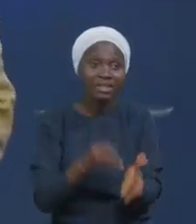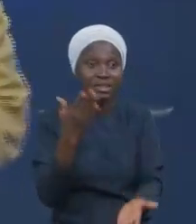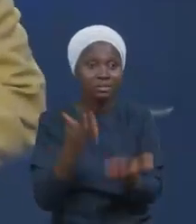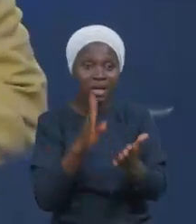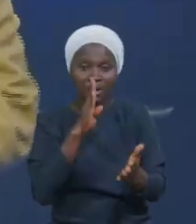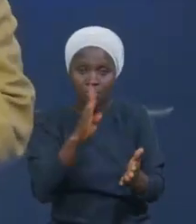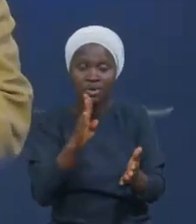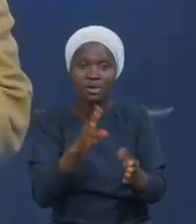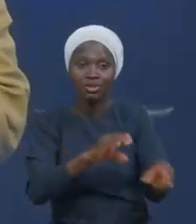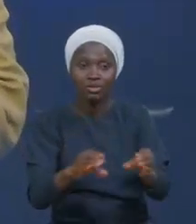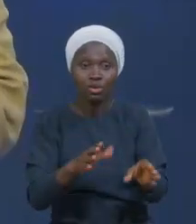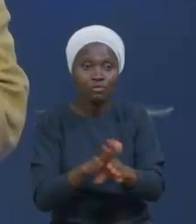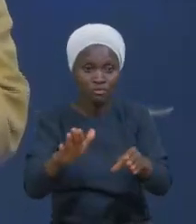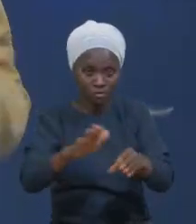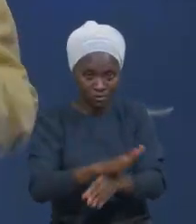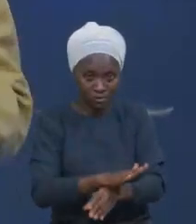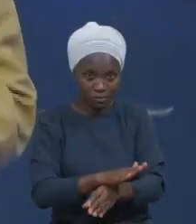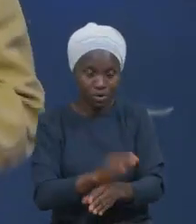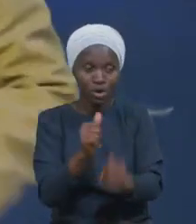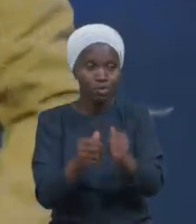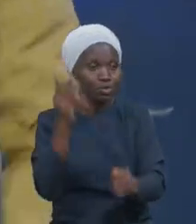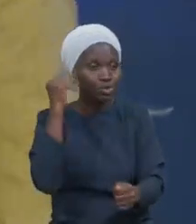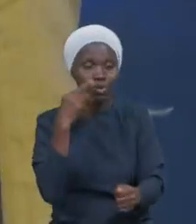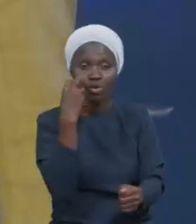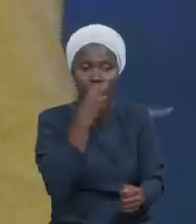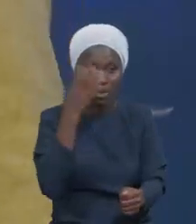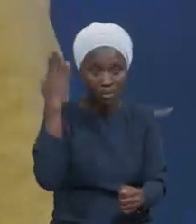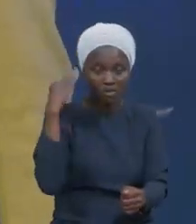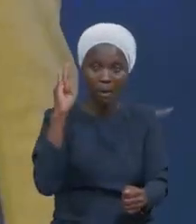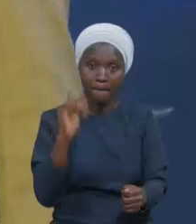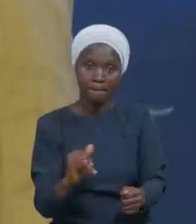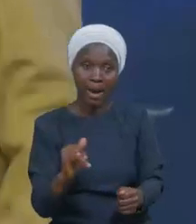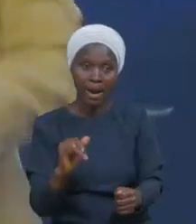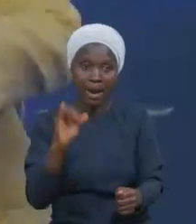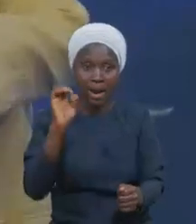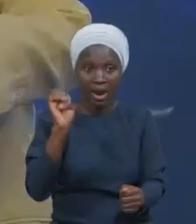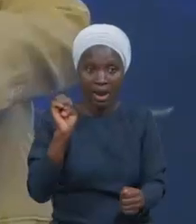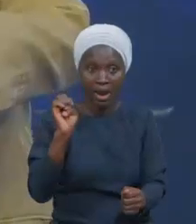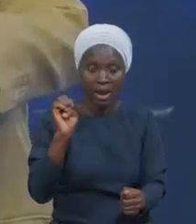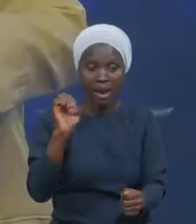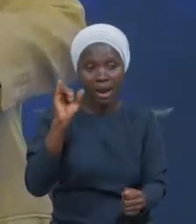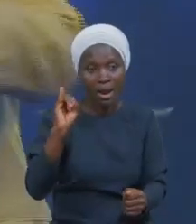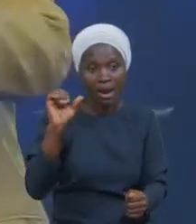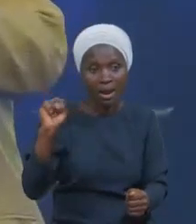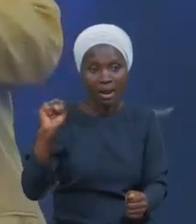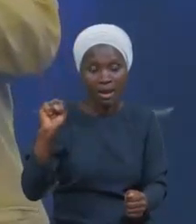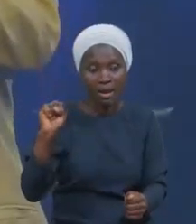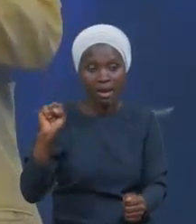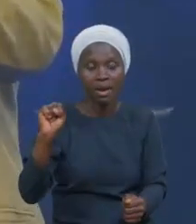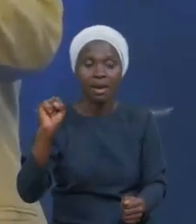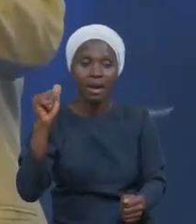was spoken by Isaiah the prophet, saying, himself took